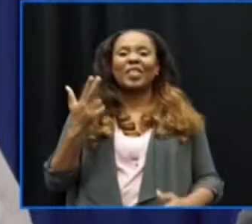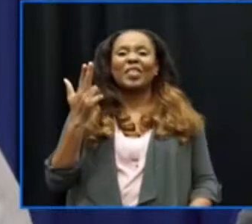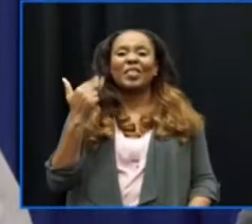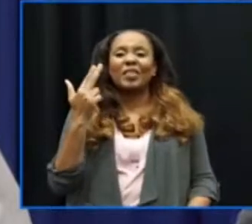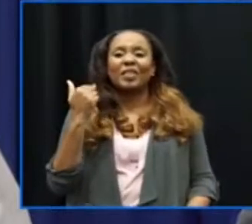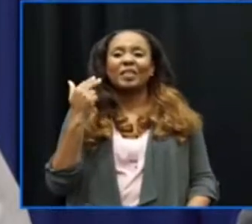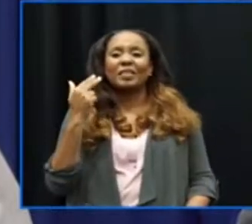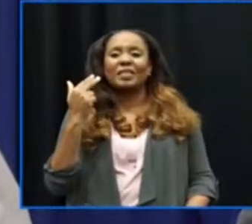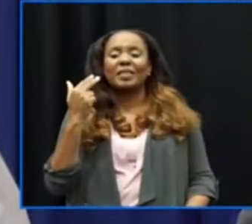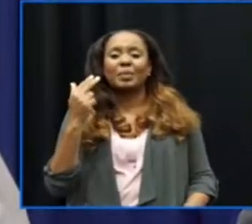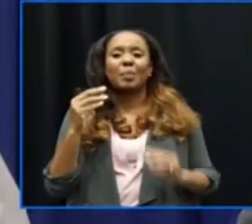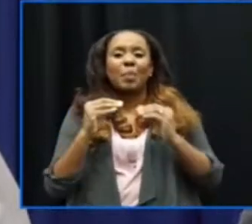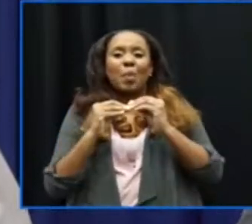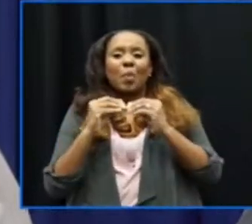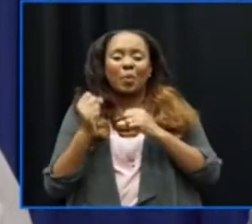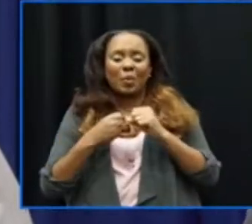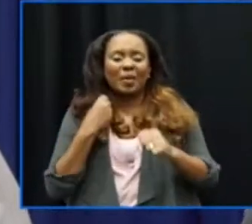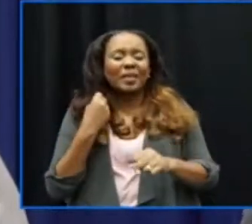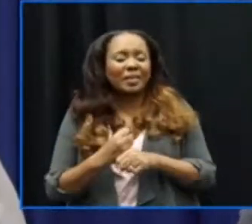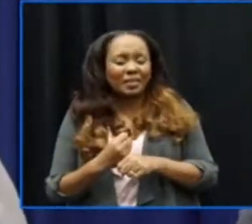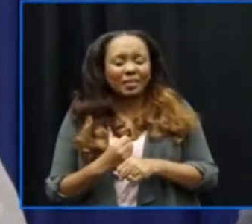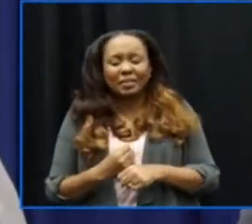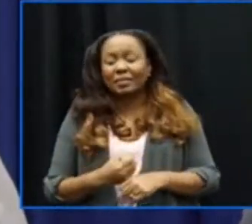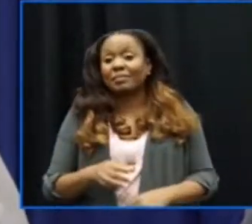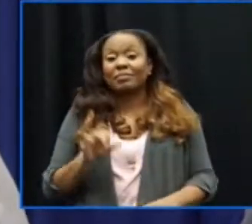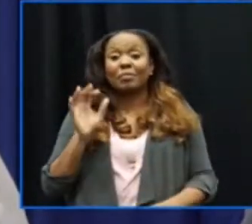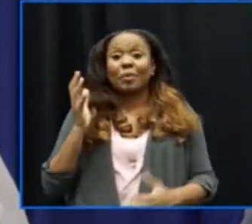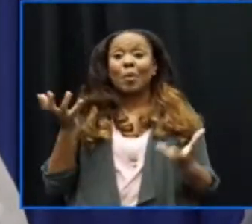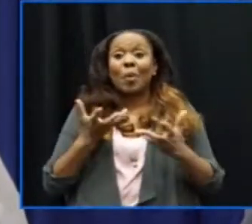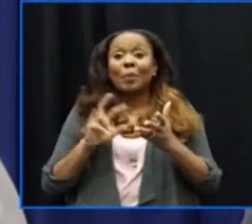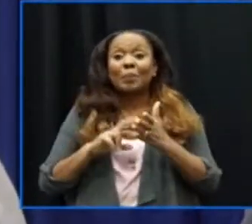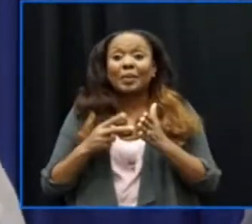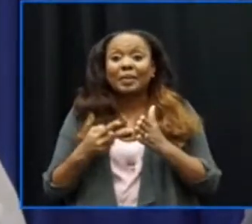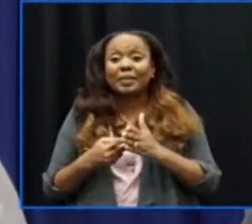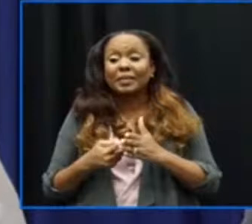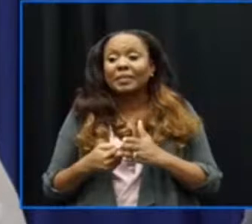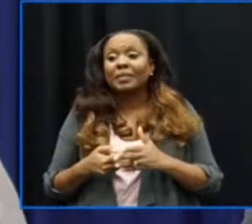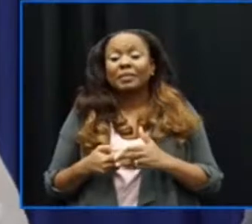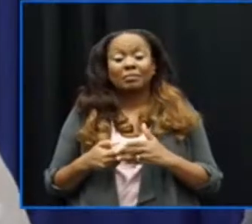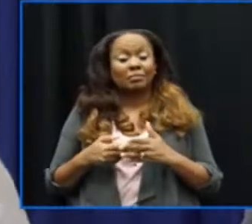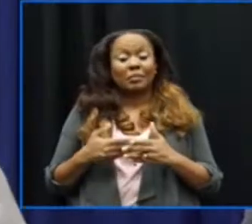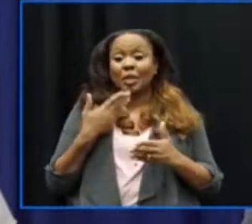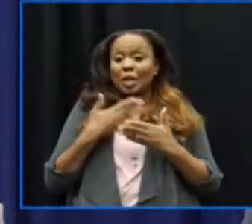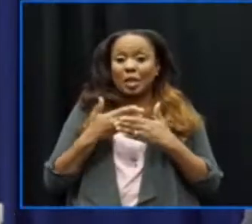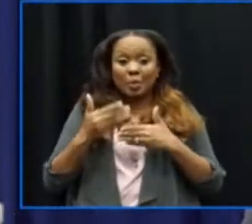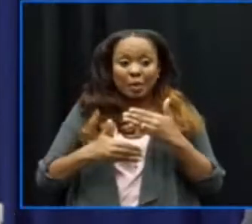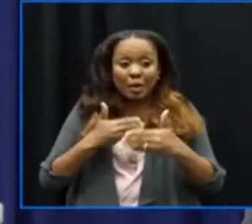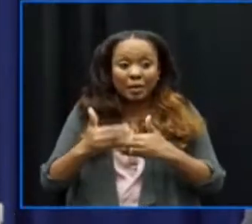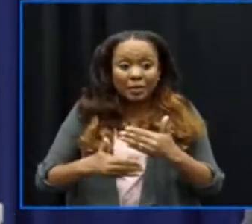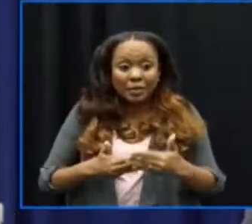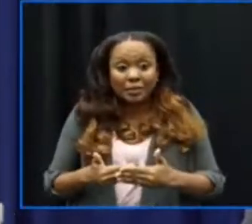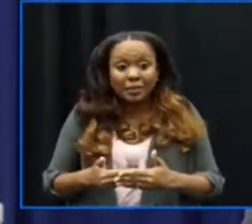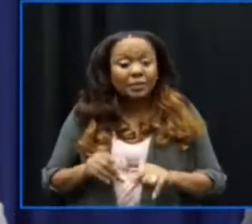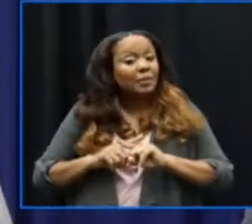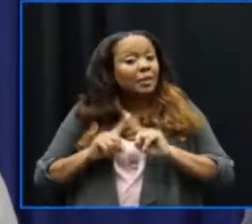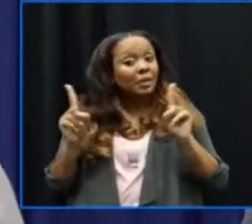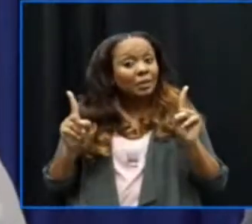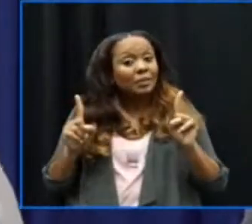did at the start of independence. That is a sign of progress, yes, but there are